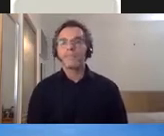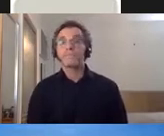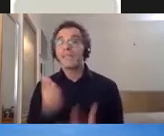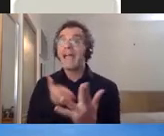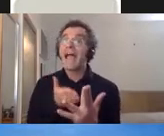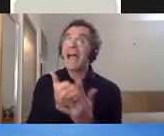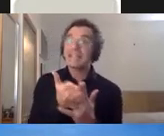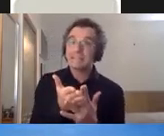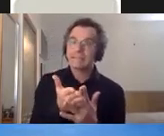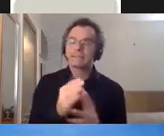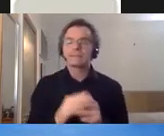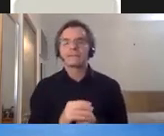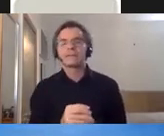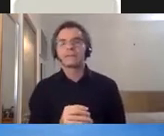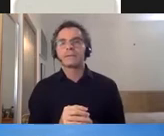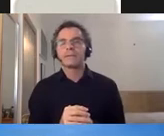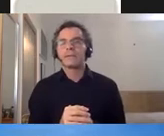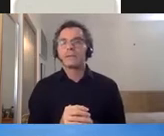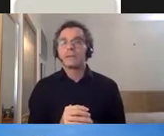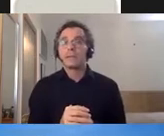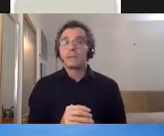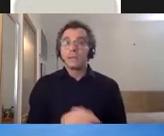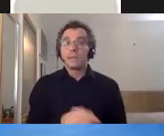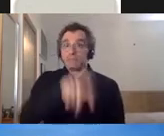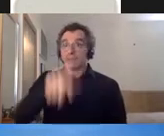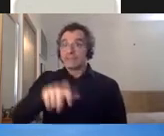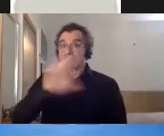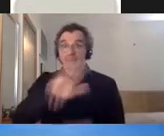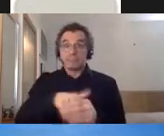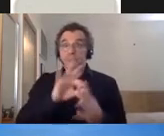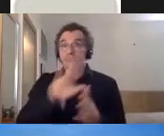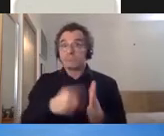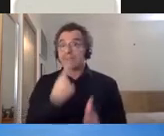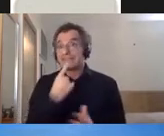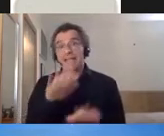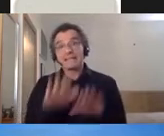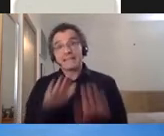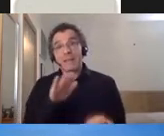Access. All of the participants of the project pointed out very similar